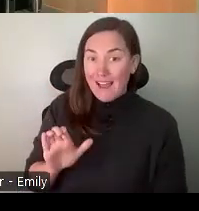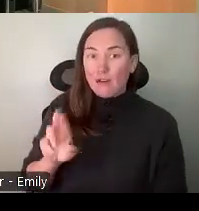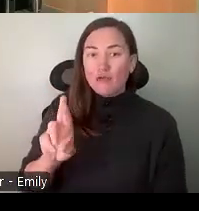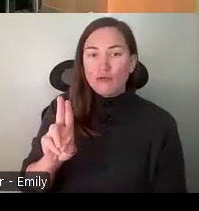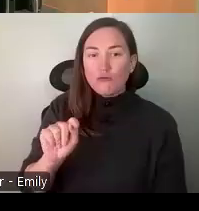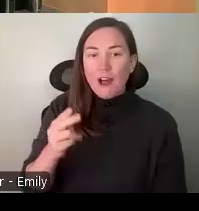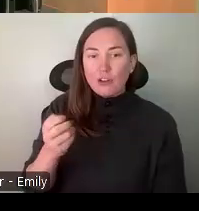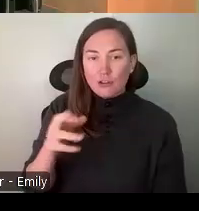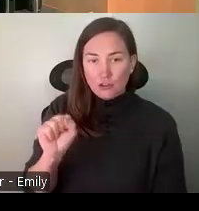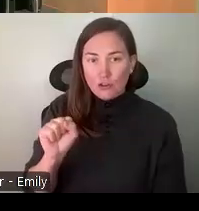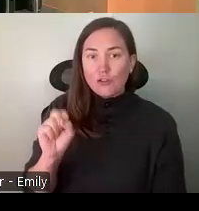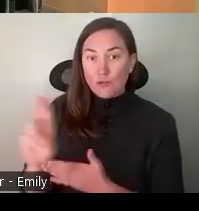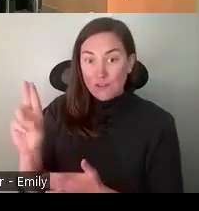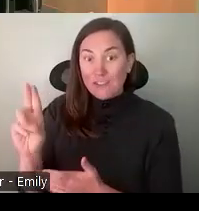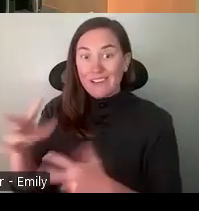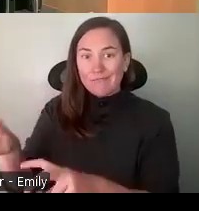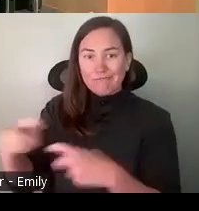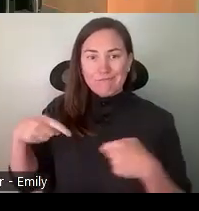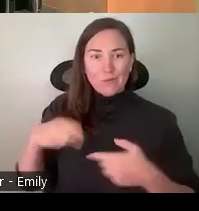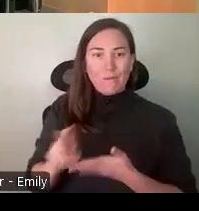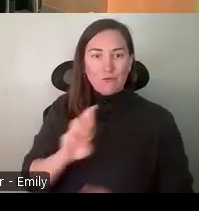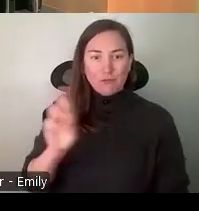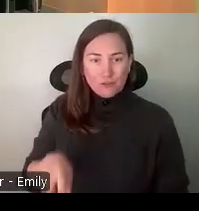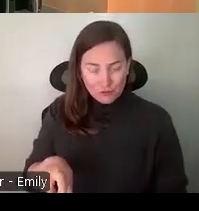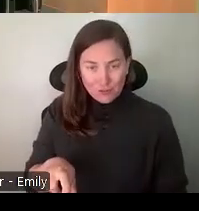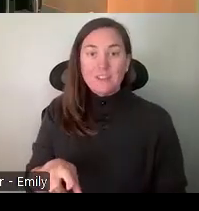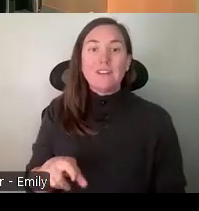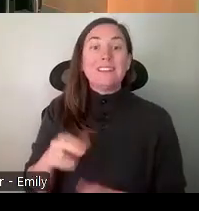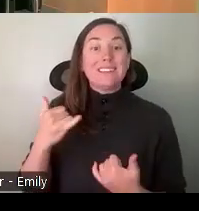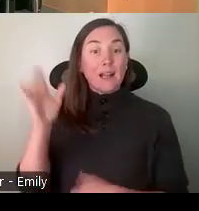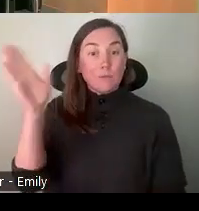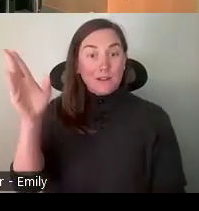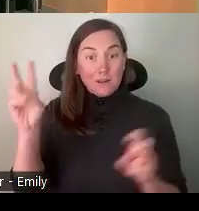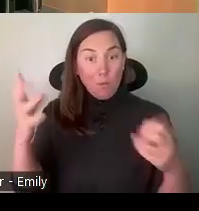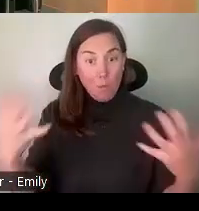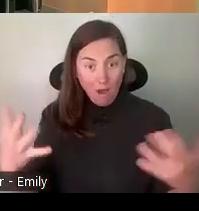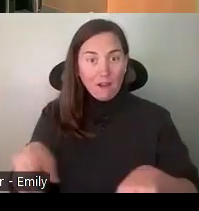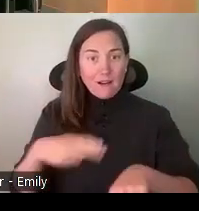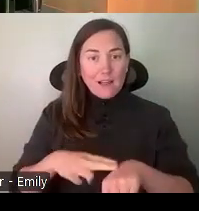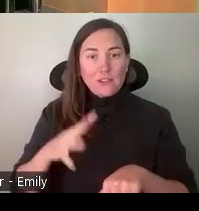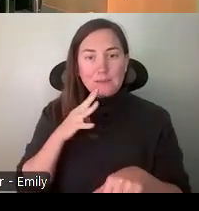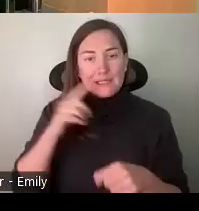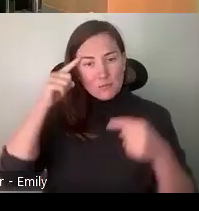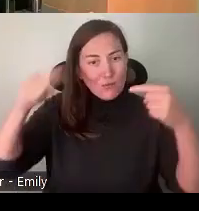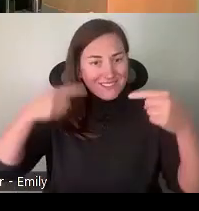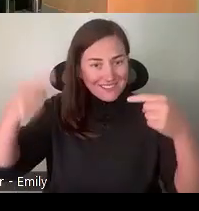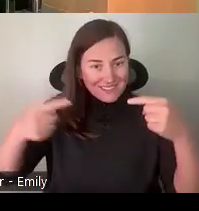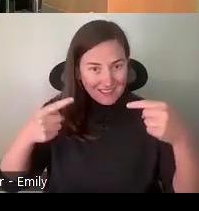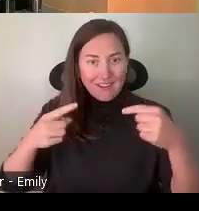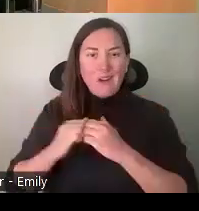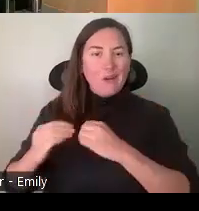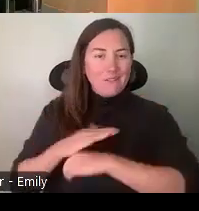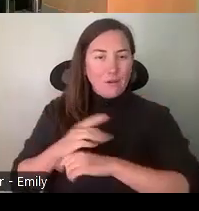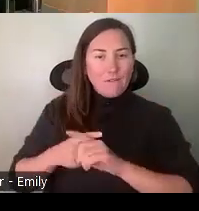University before coming here. And she'll be talking today about natural speech processing, the influence of